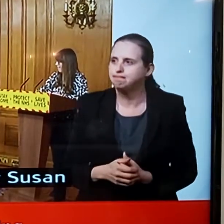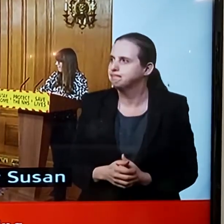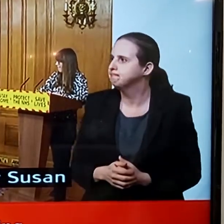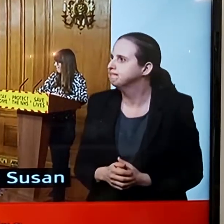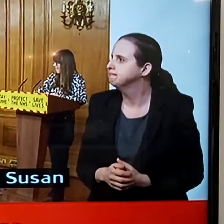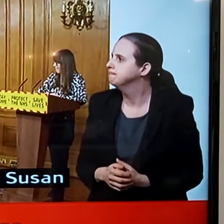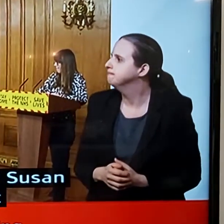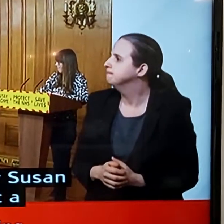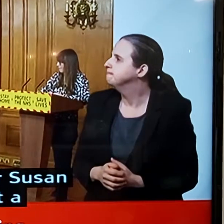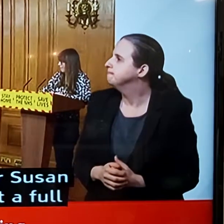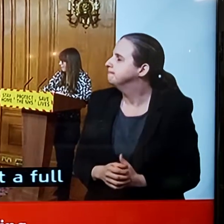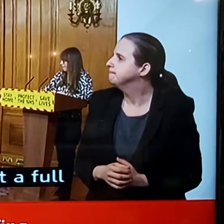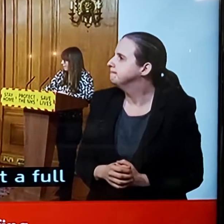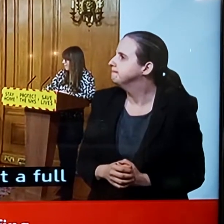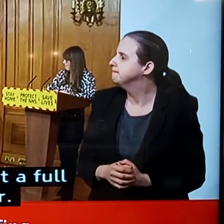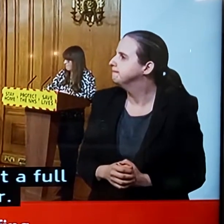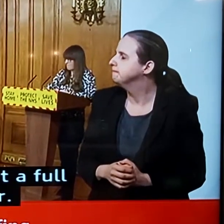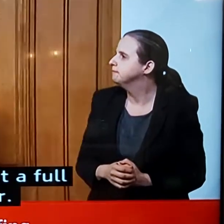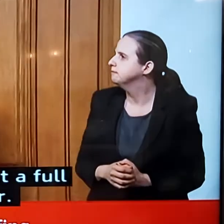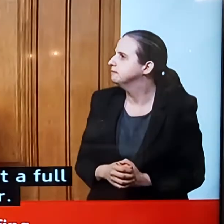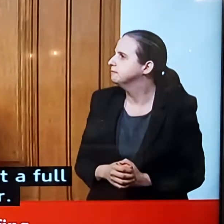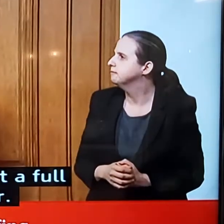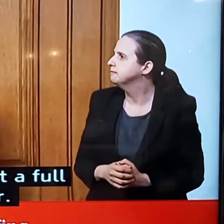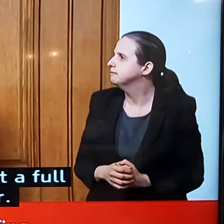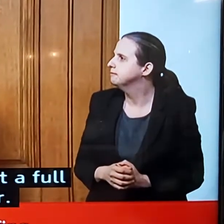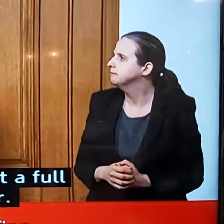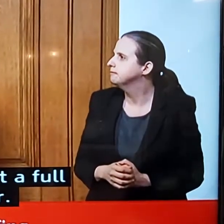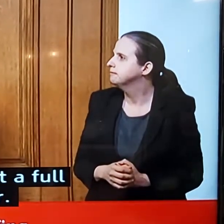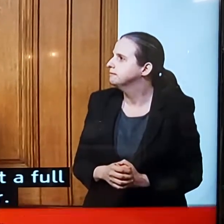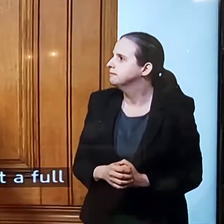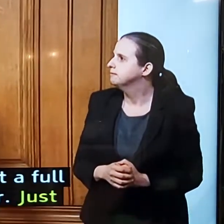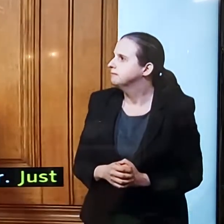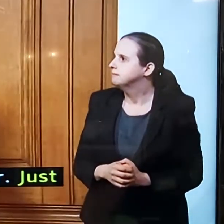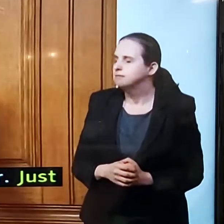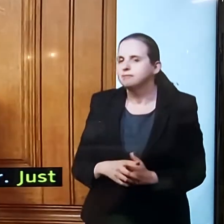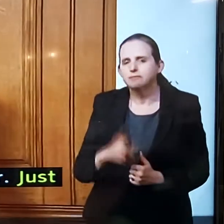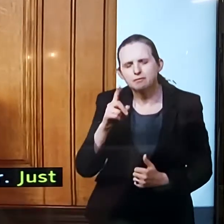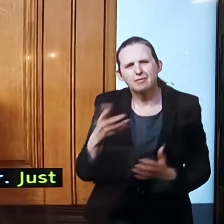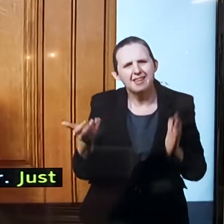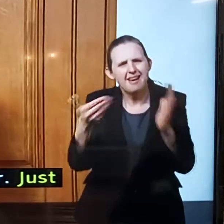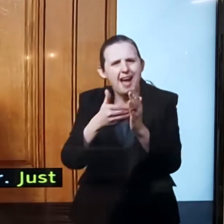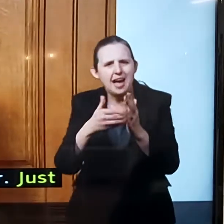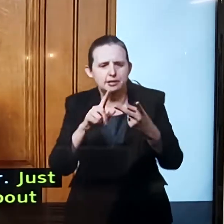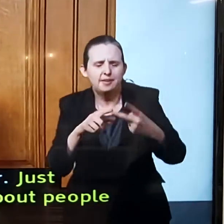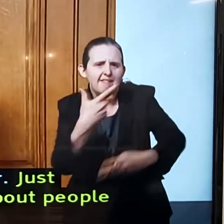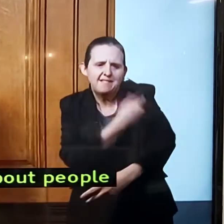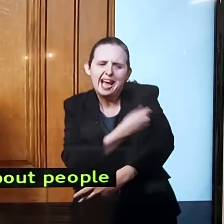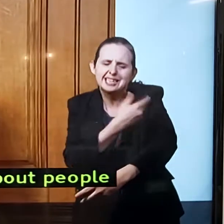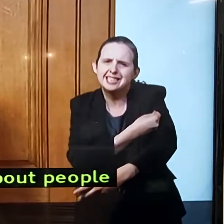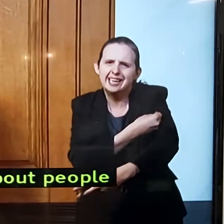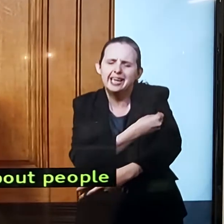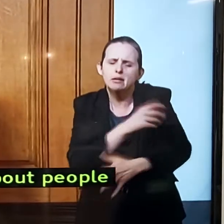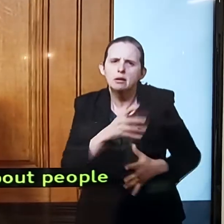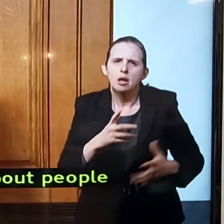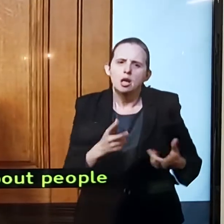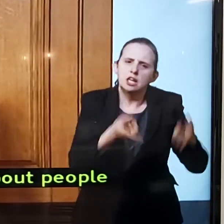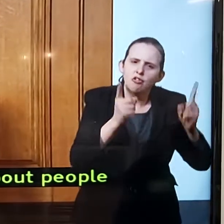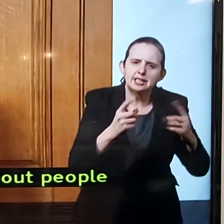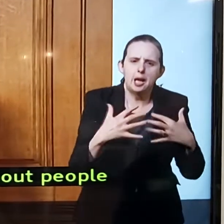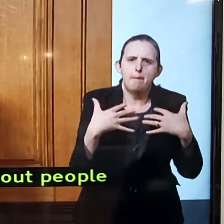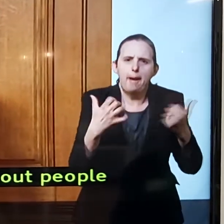comments about people getting the vaccine, because I think certainly directors of public health have been working very hard at local level, as have